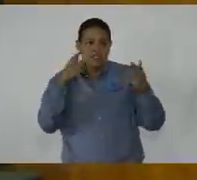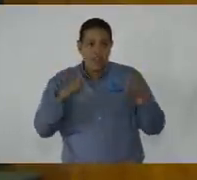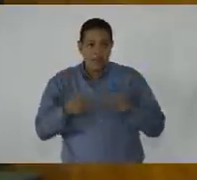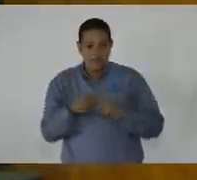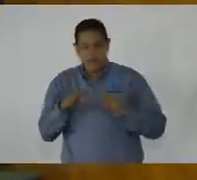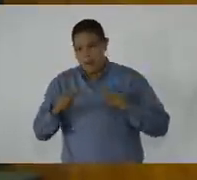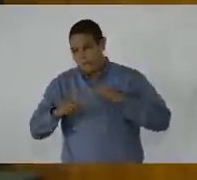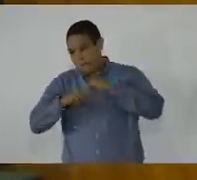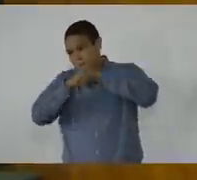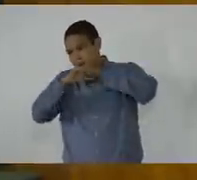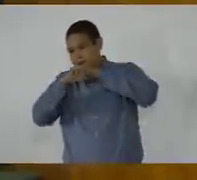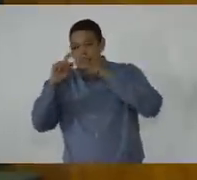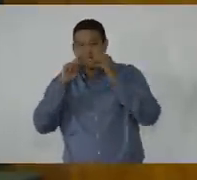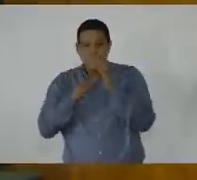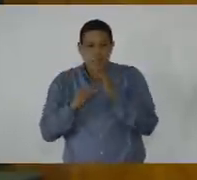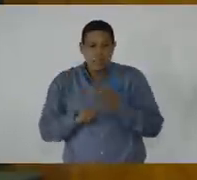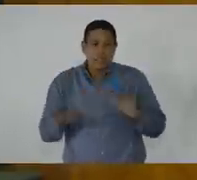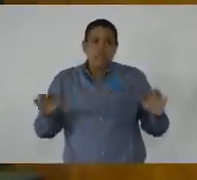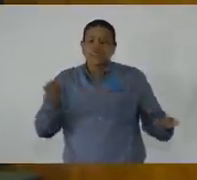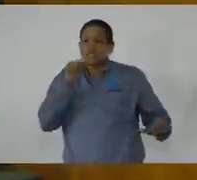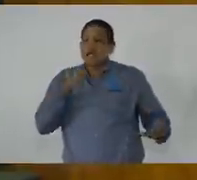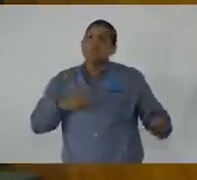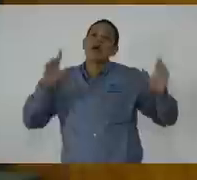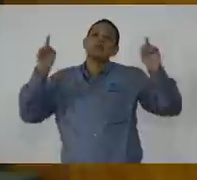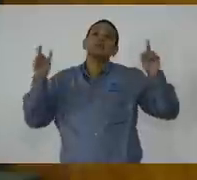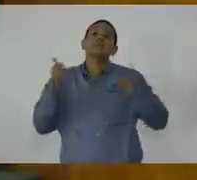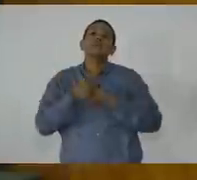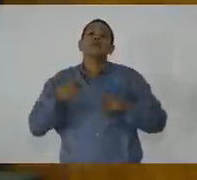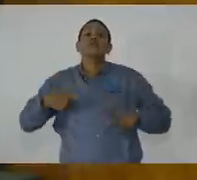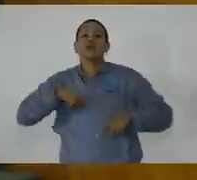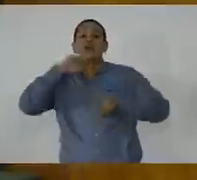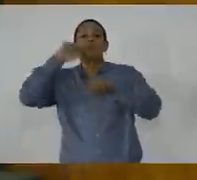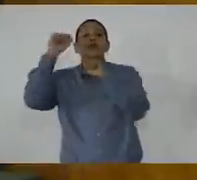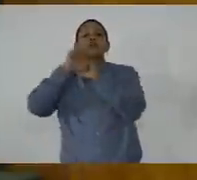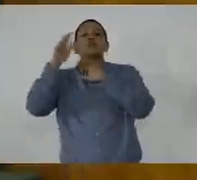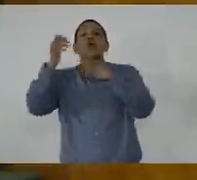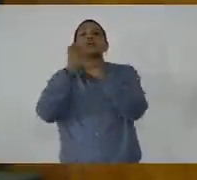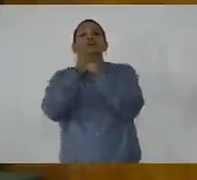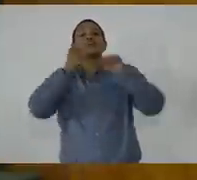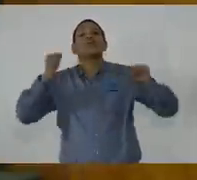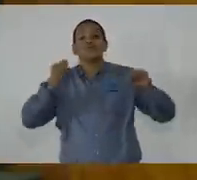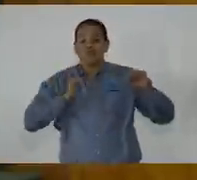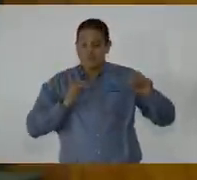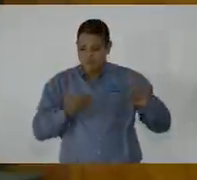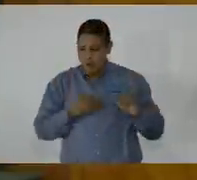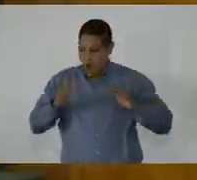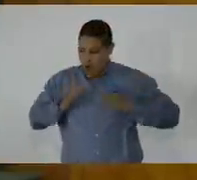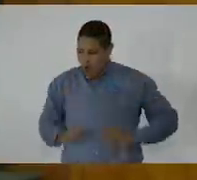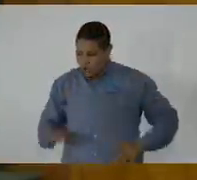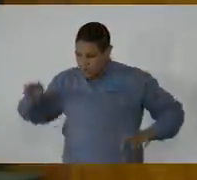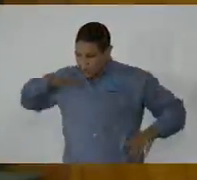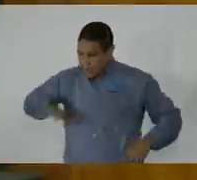market investigation. Madam Speaker, we are ensuring the safety of our consumers.